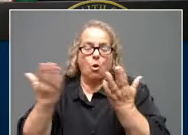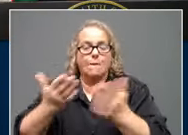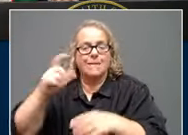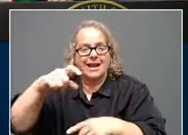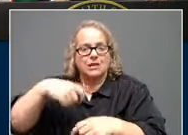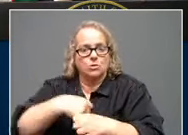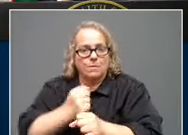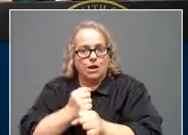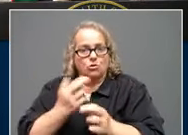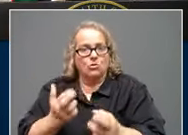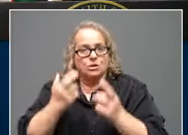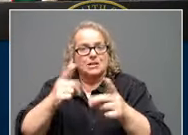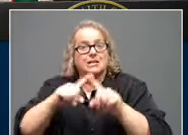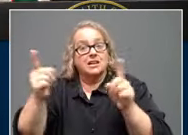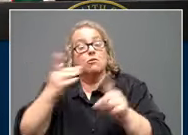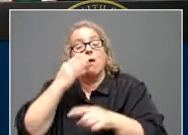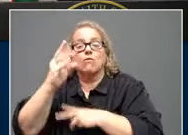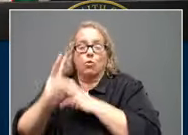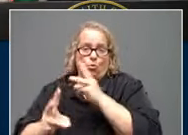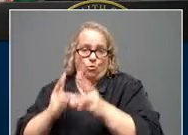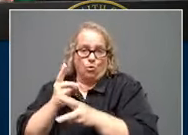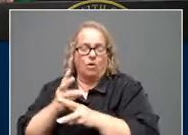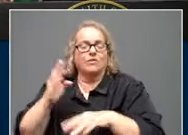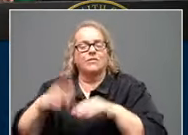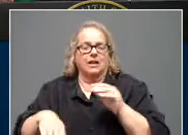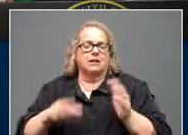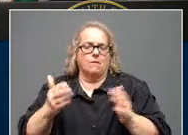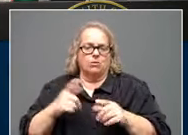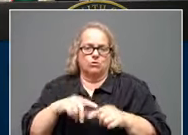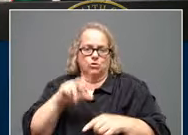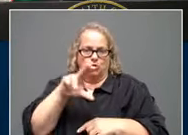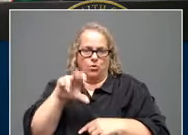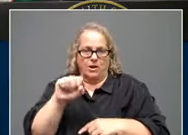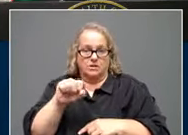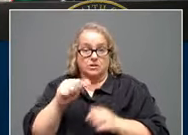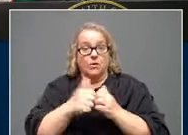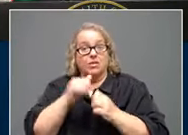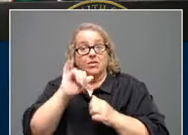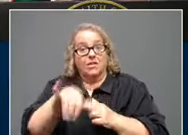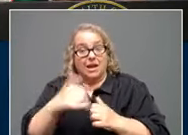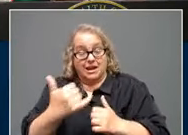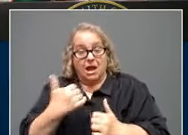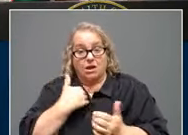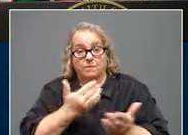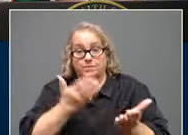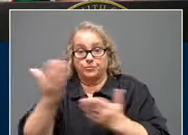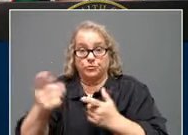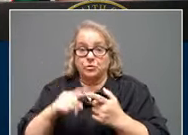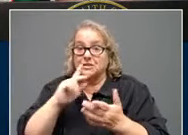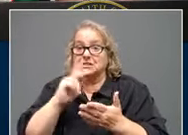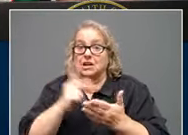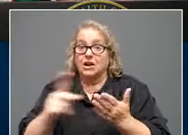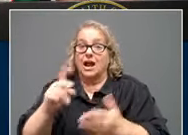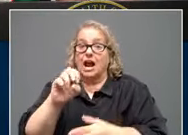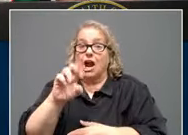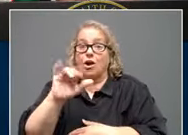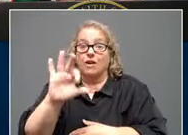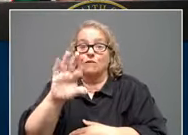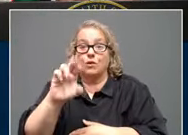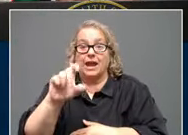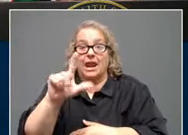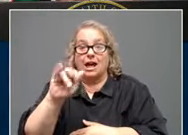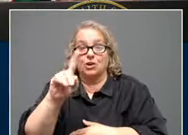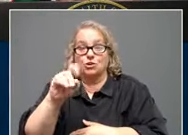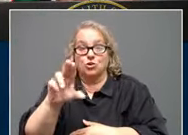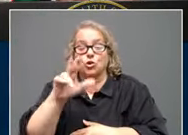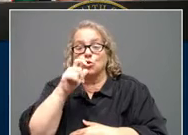that is different than what we have in the United States. With that, I'm going to turn it over to Secretary Eric Friedlander, who is going to give